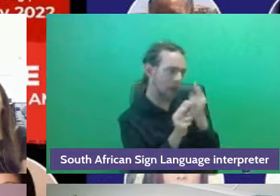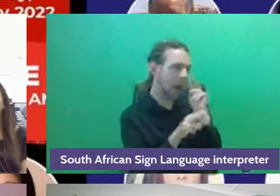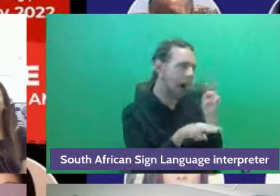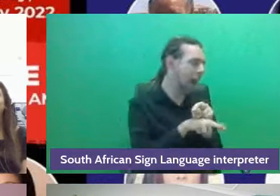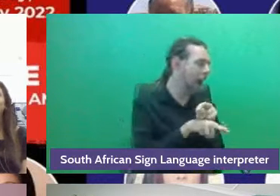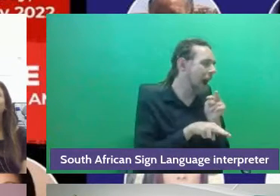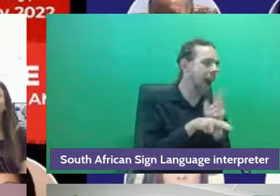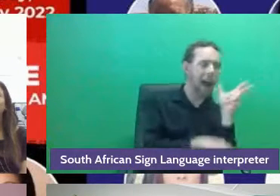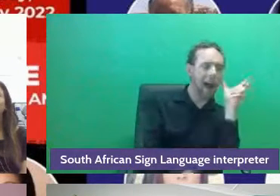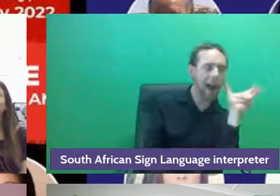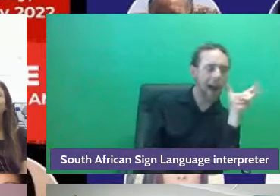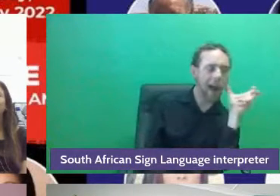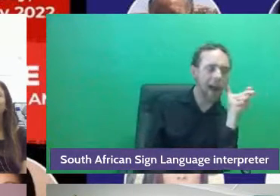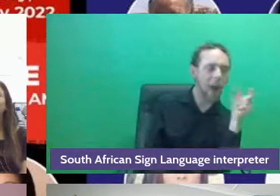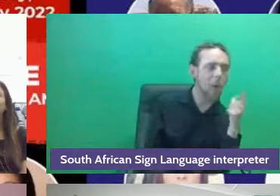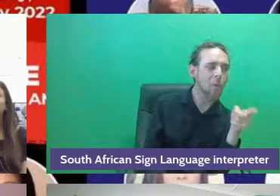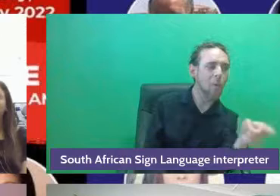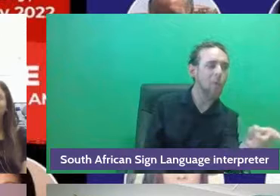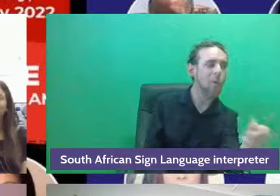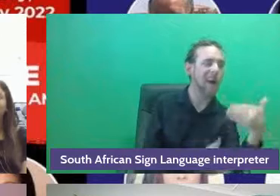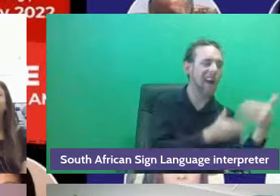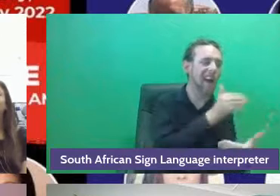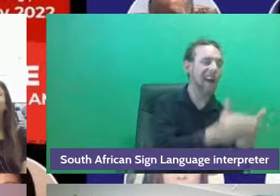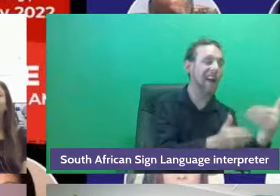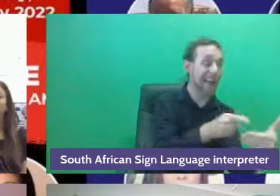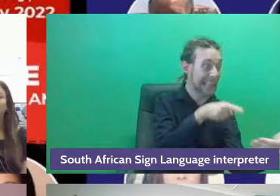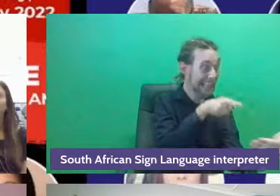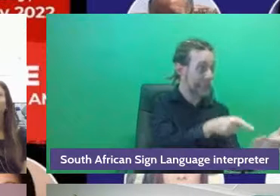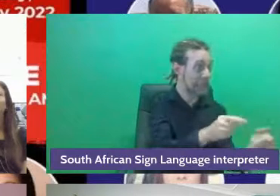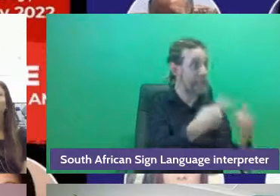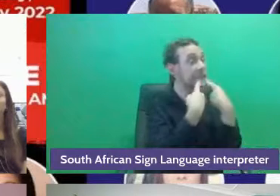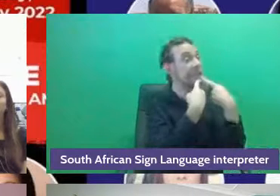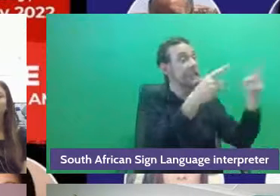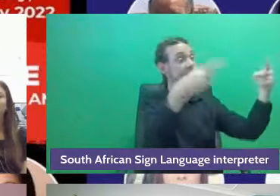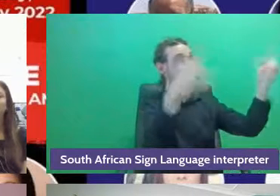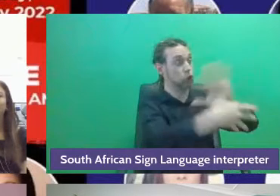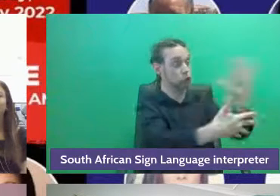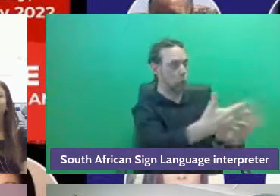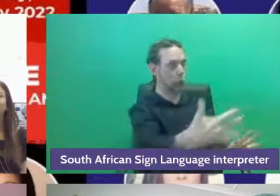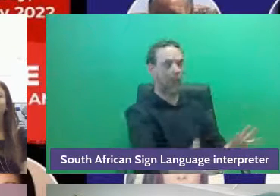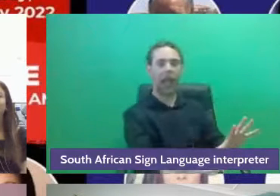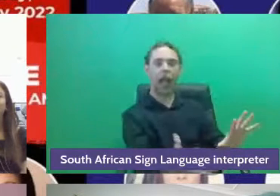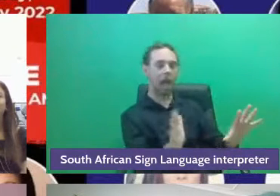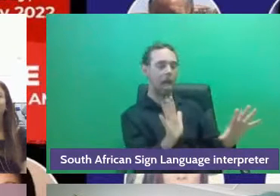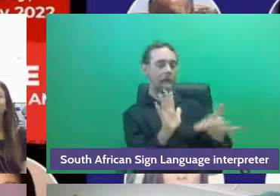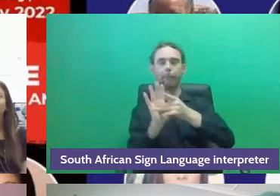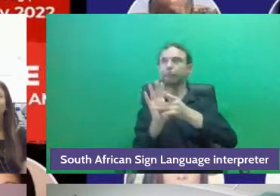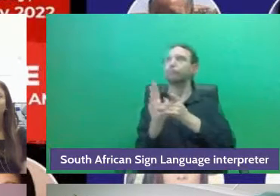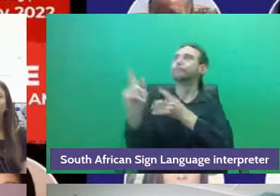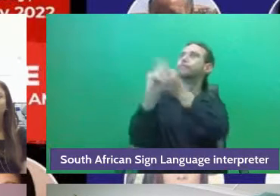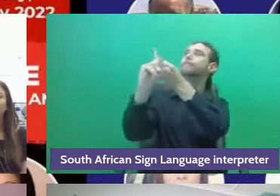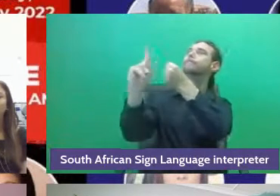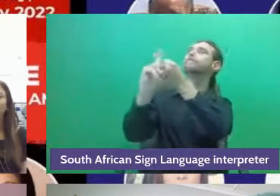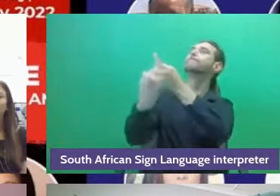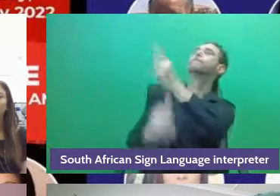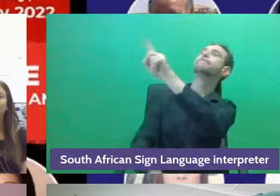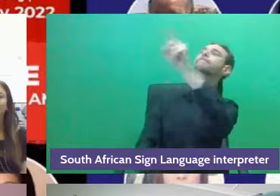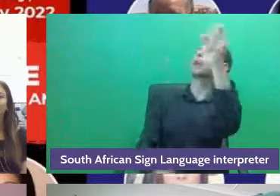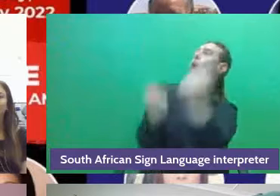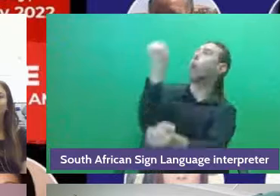also use that as an advocacy tool to inform other courts on how the cases should be